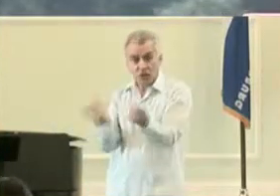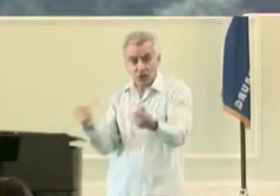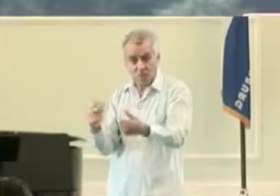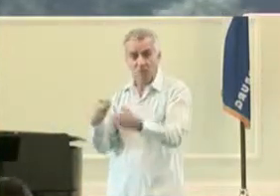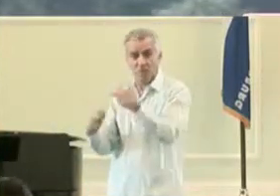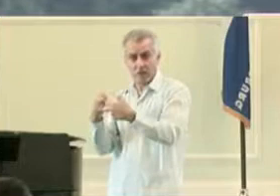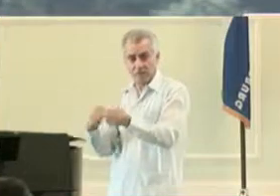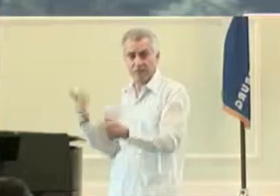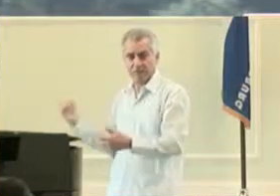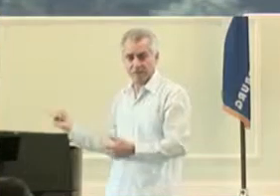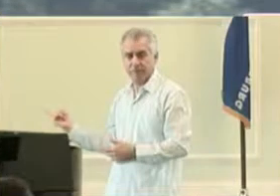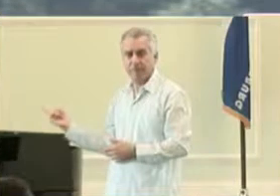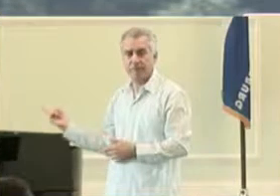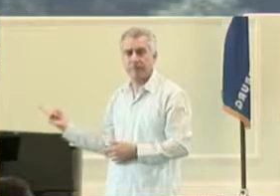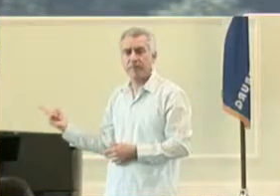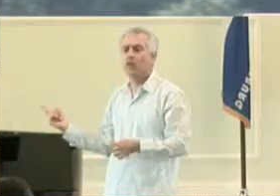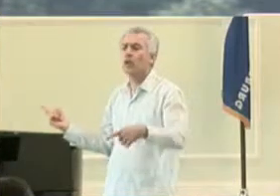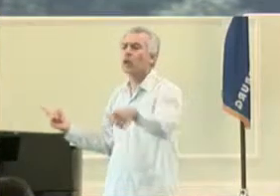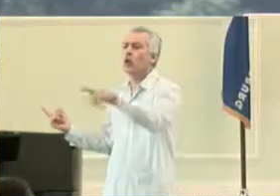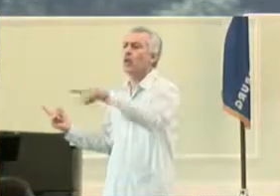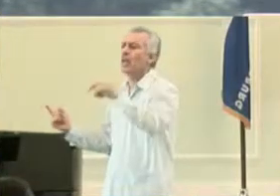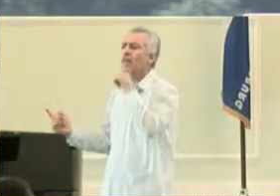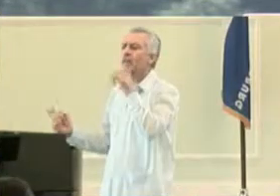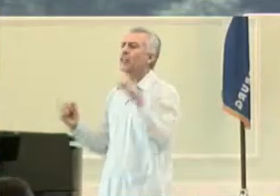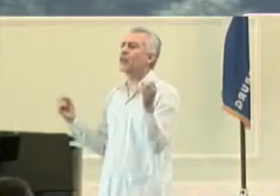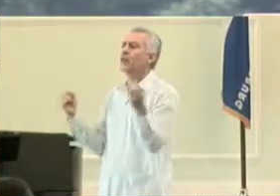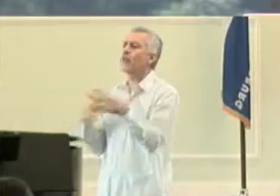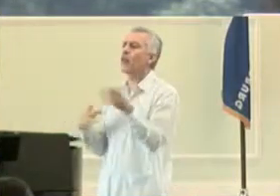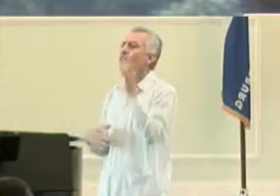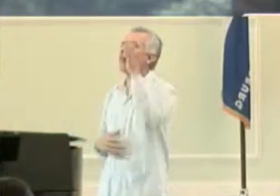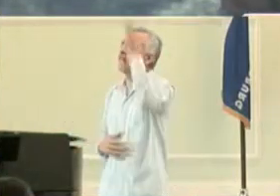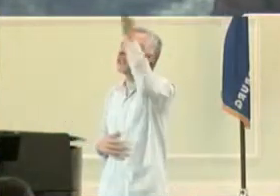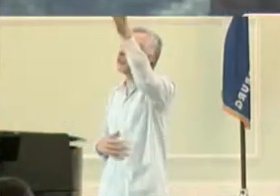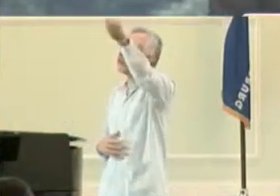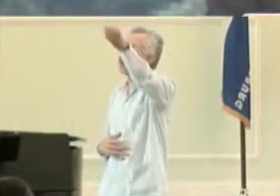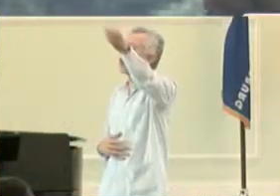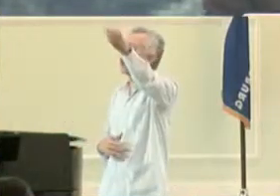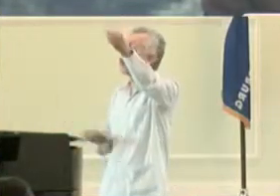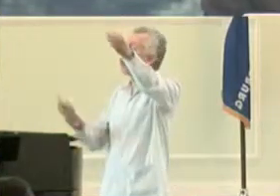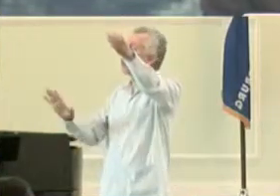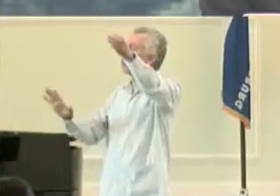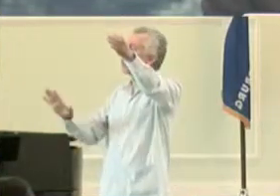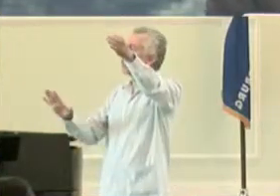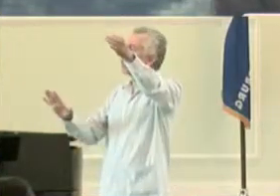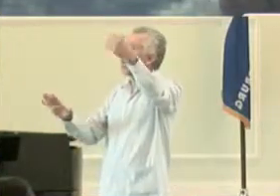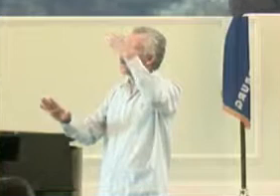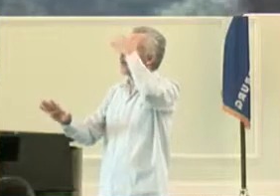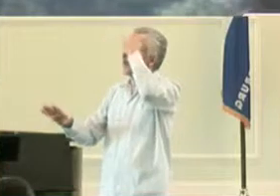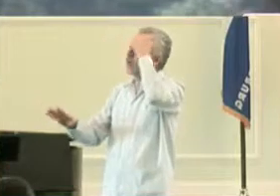we have nothing to fear for the future unless we forget how the Lord has led us in our past